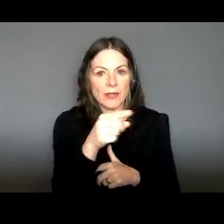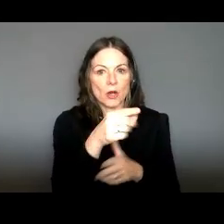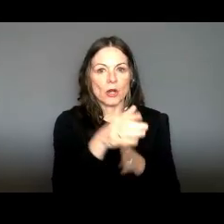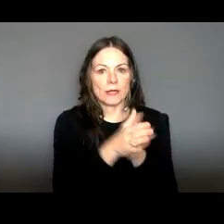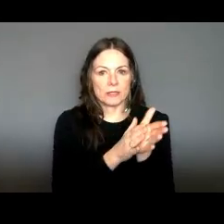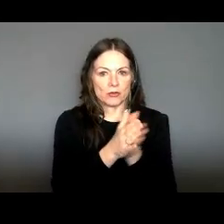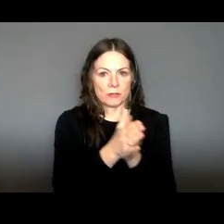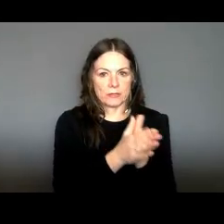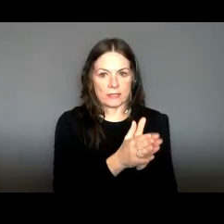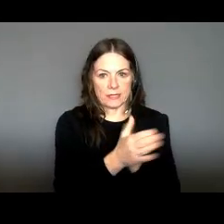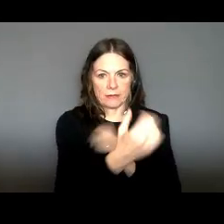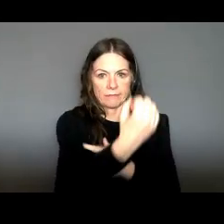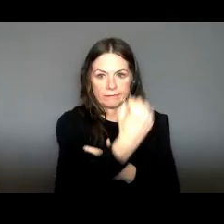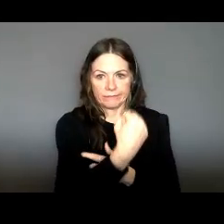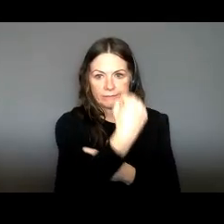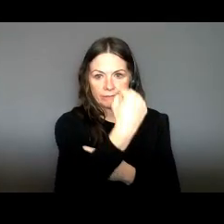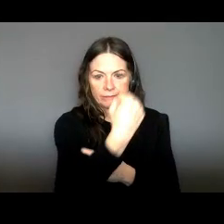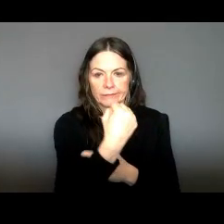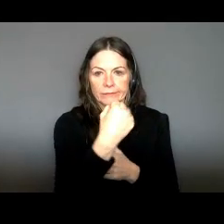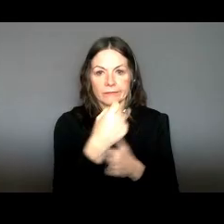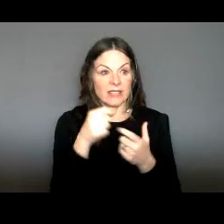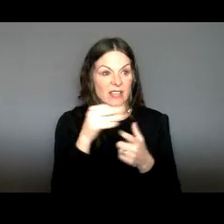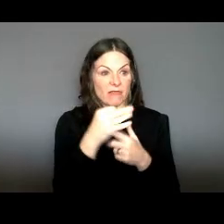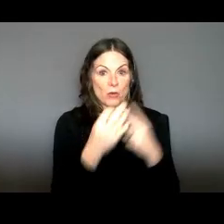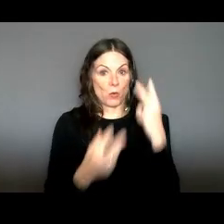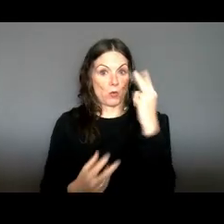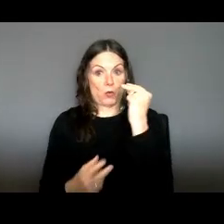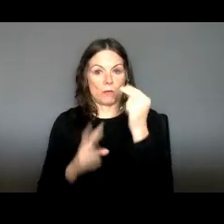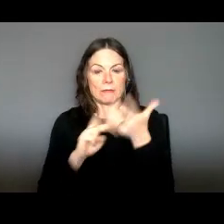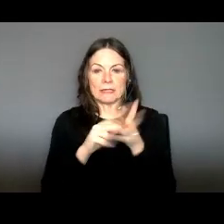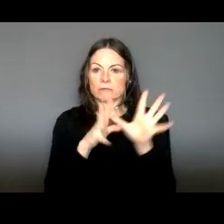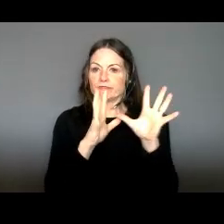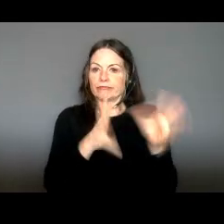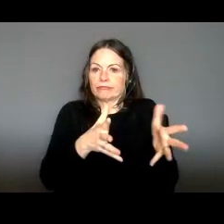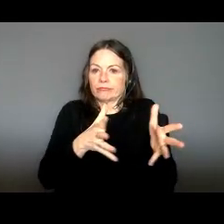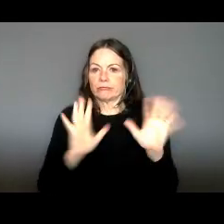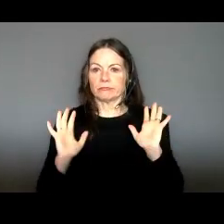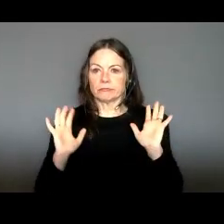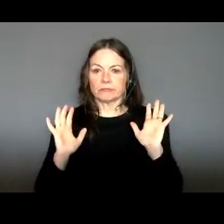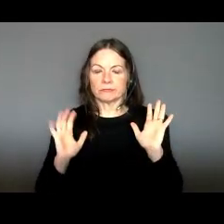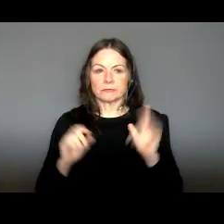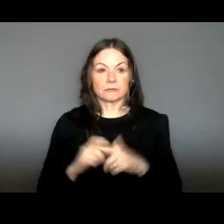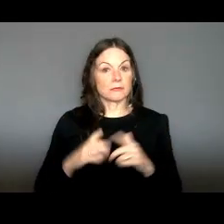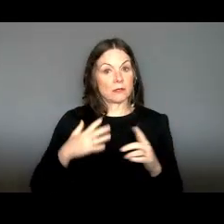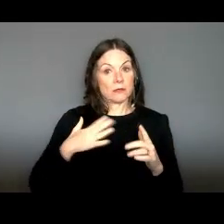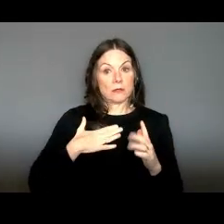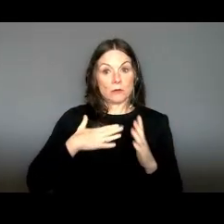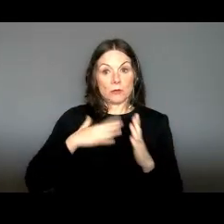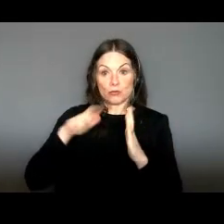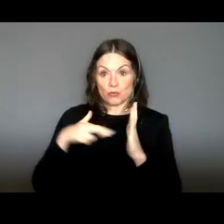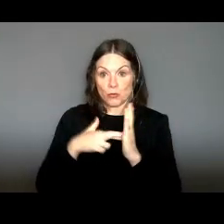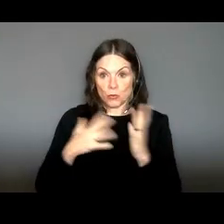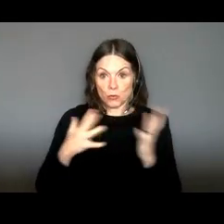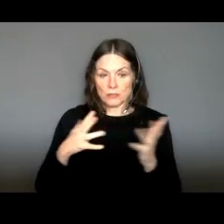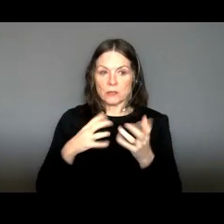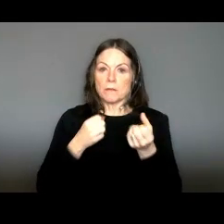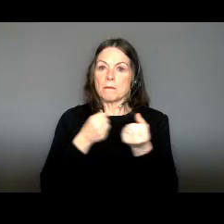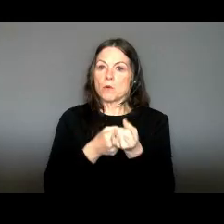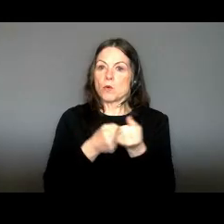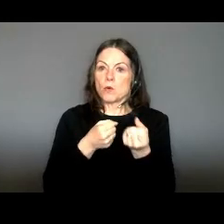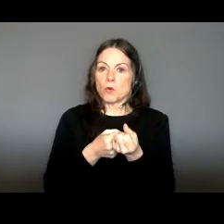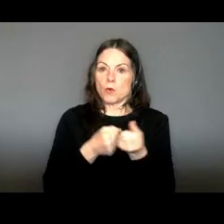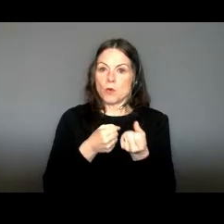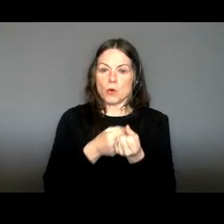they're interested and they're open to have this conversation. Remember that your role is to support the process. You should